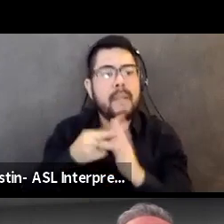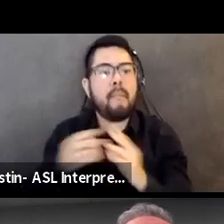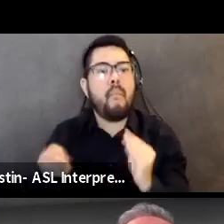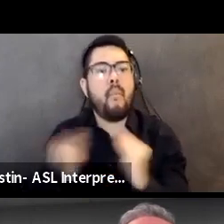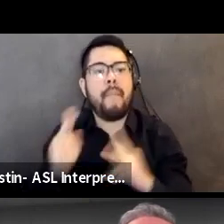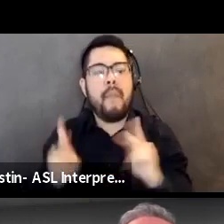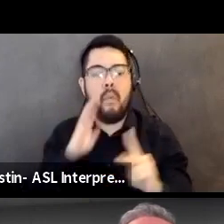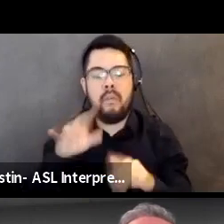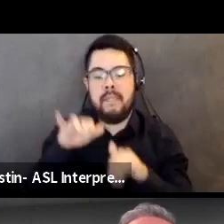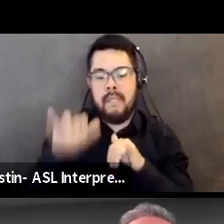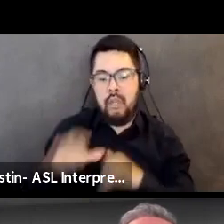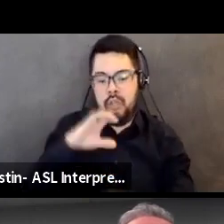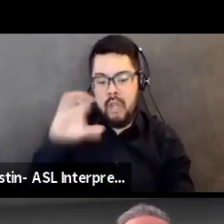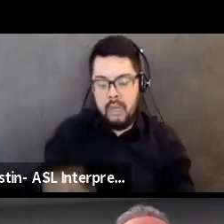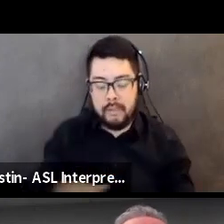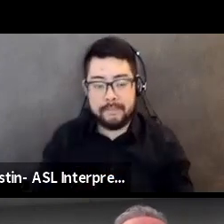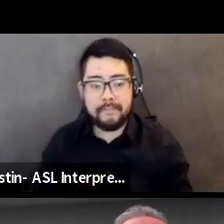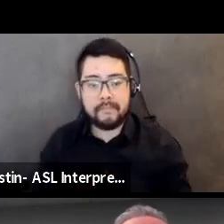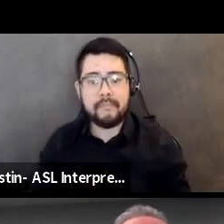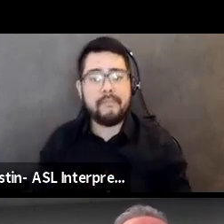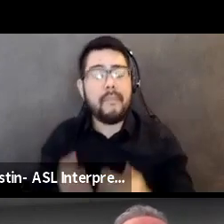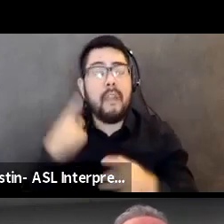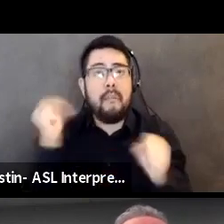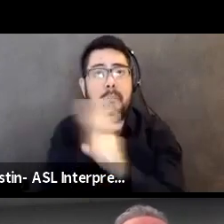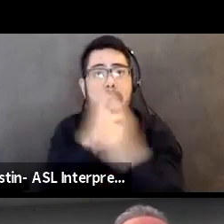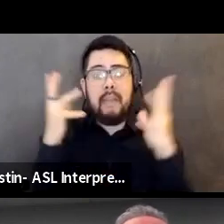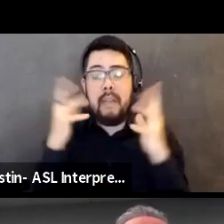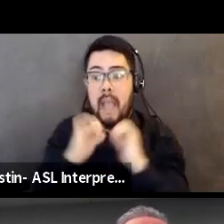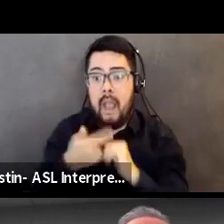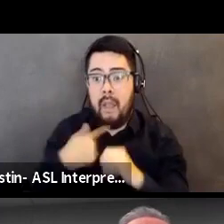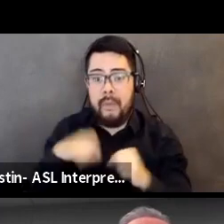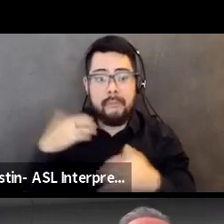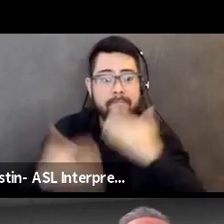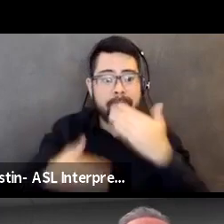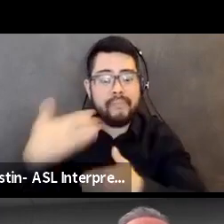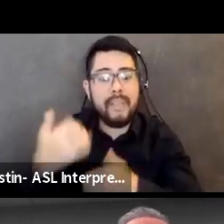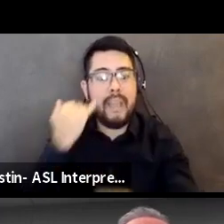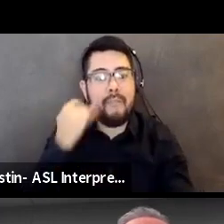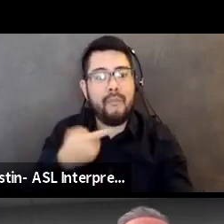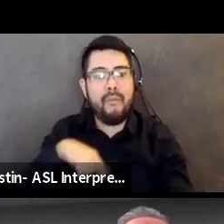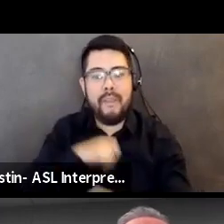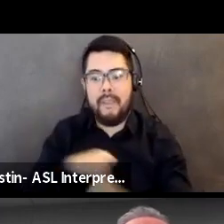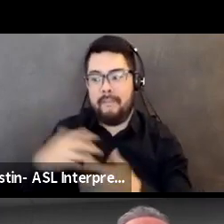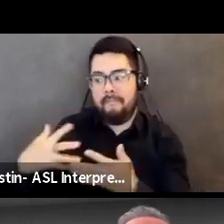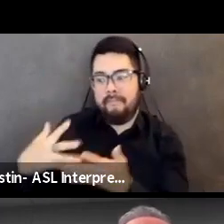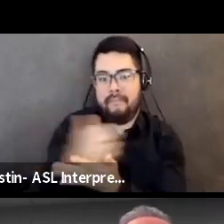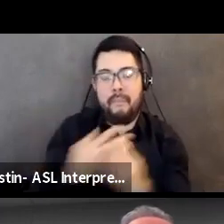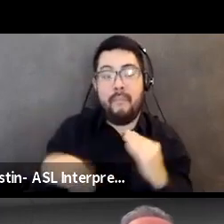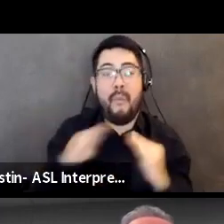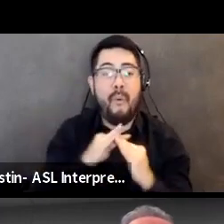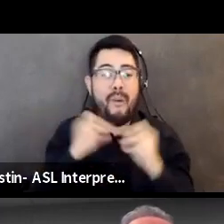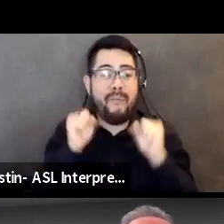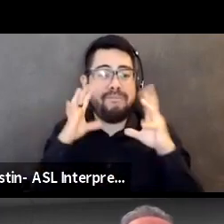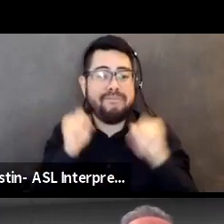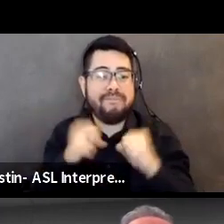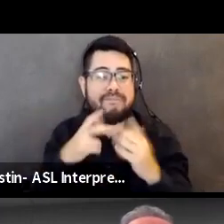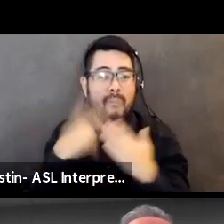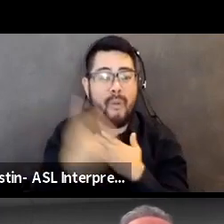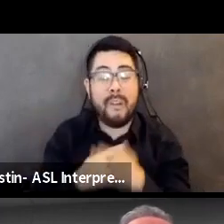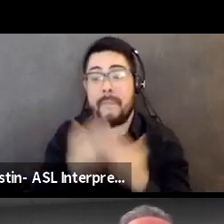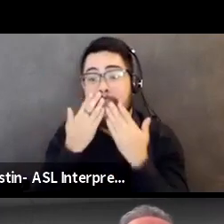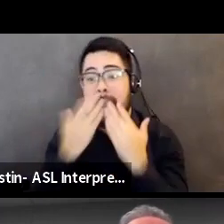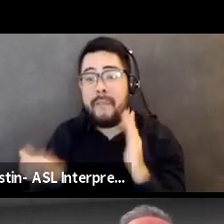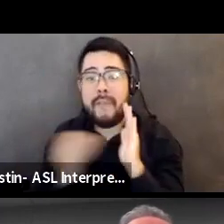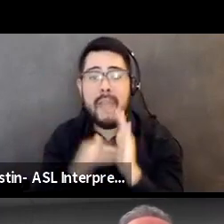philanthropic families now imagine what we could hold on to and what more we could track phenomenal programming thank you again for this